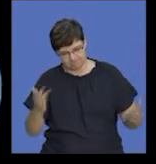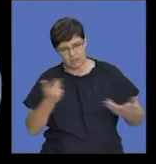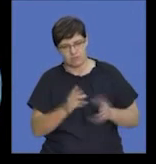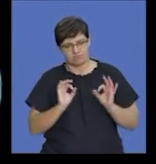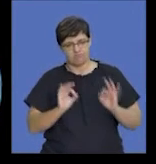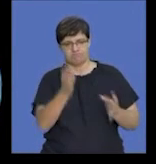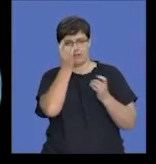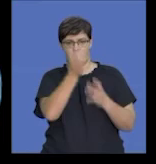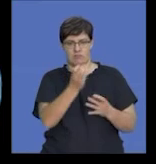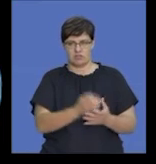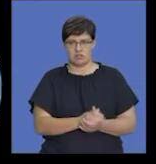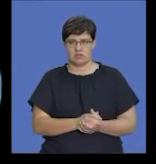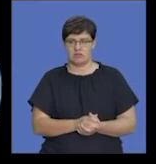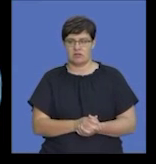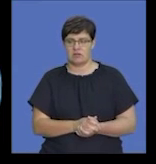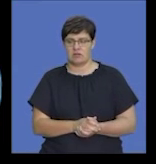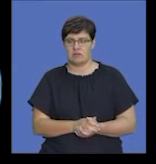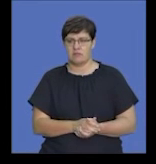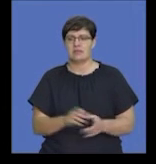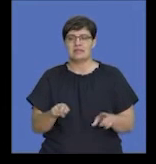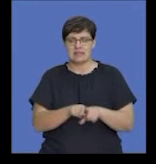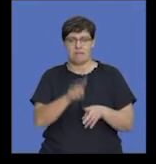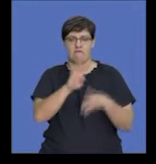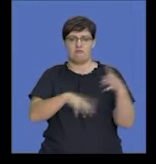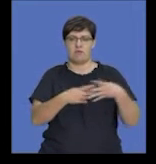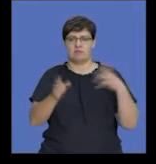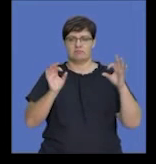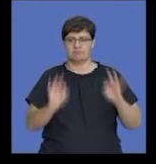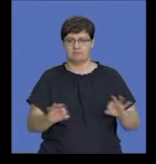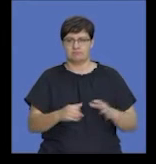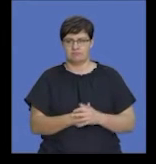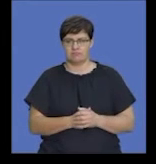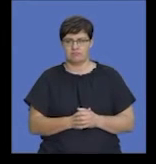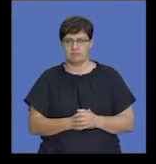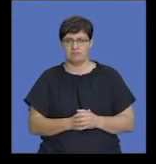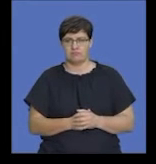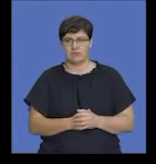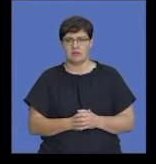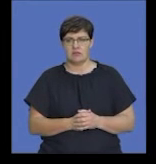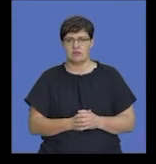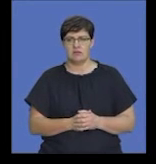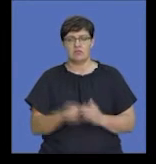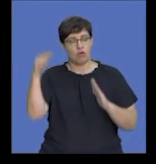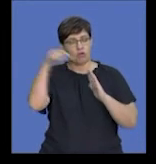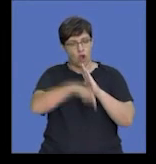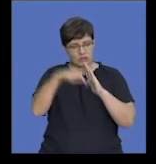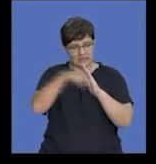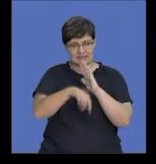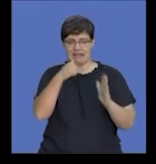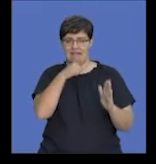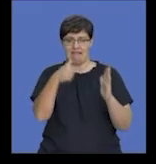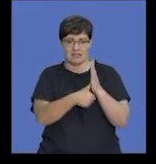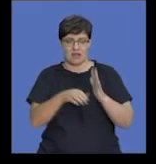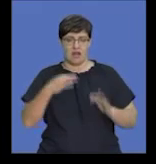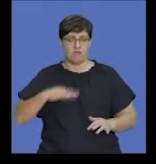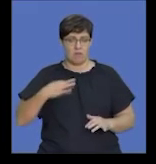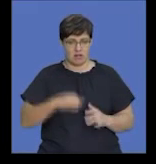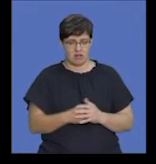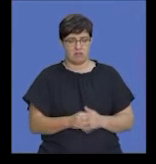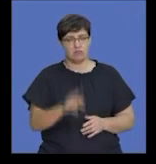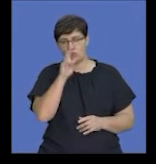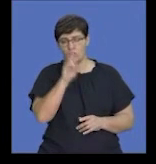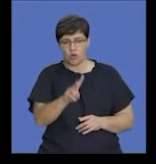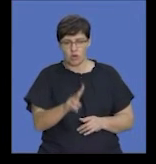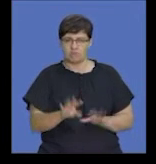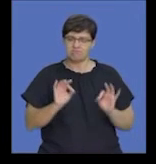information, but it's also the correct format for the formal letter. So the content of the formal letter, now we're looking at the actual